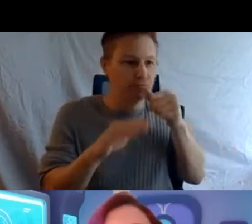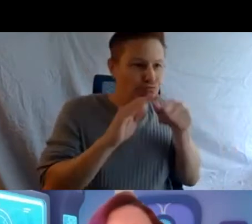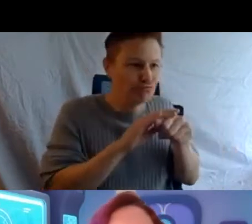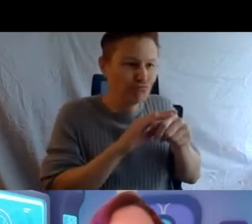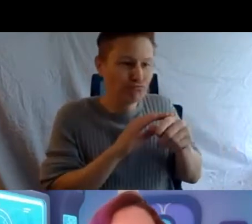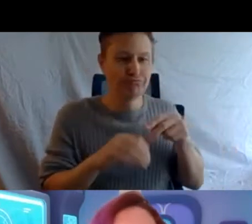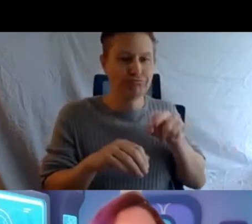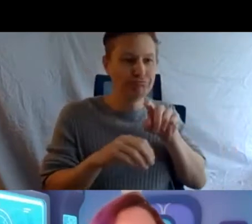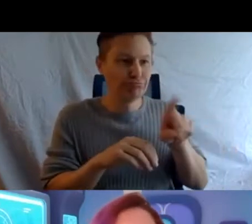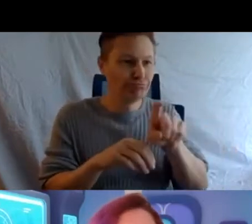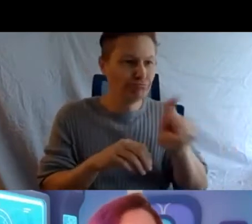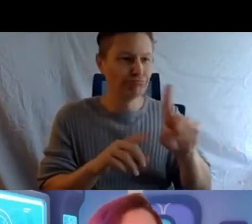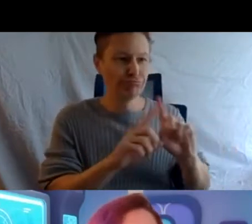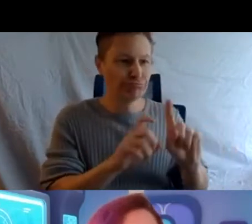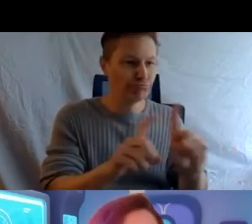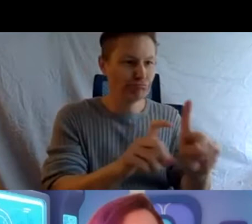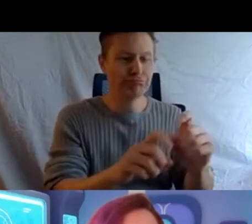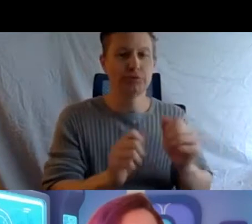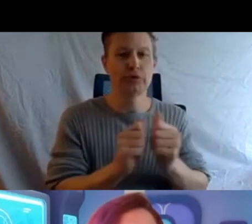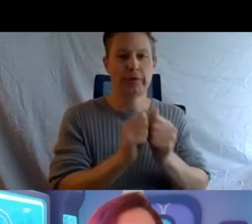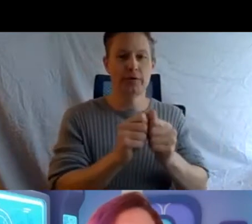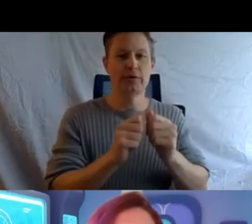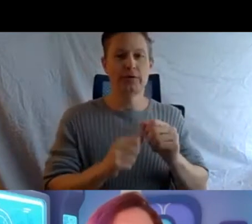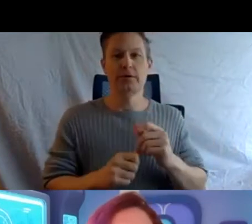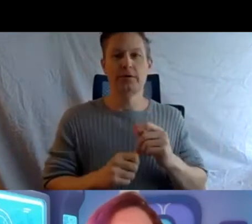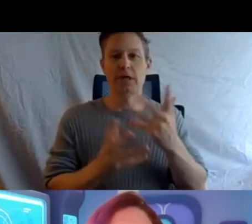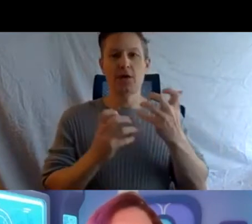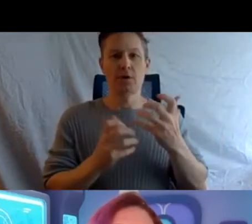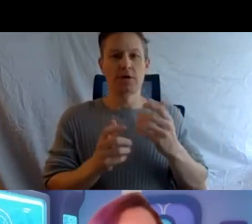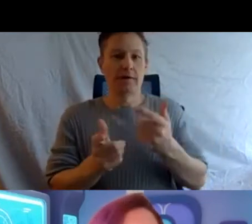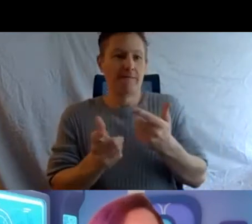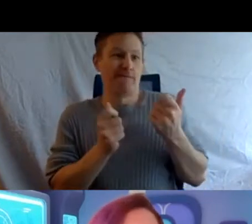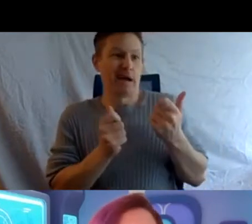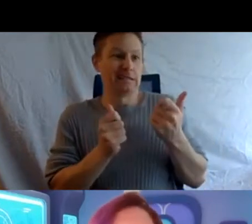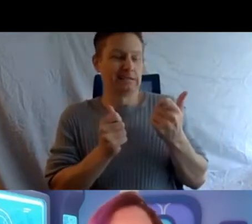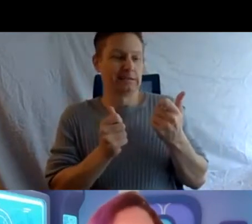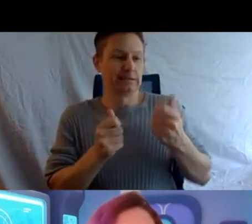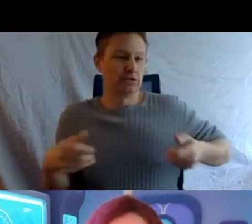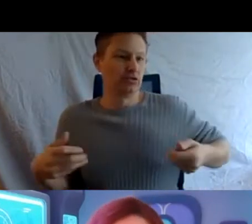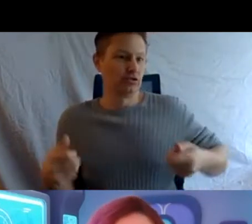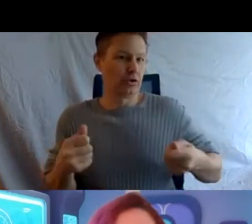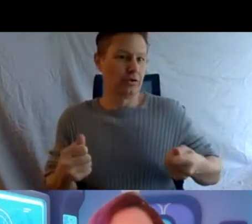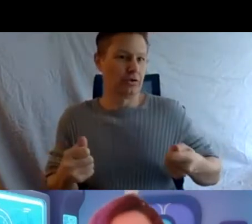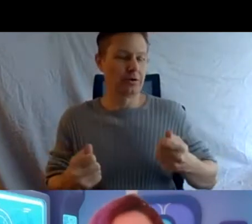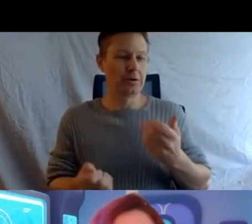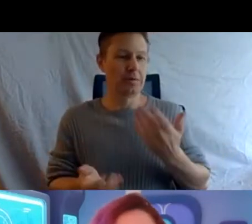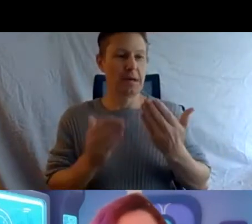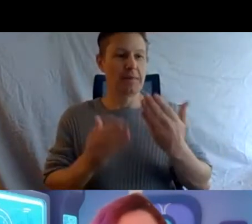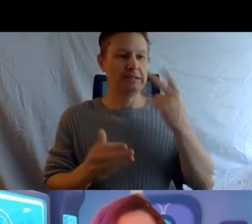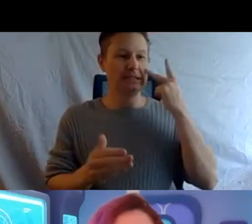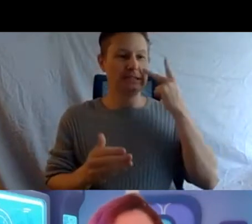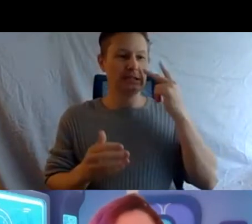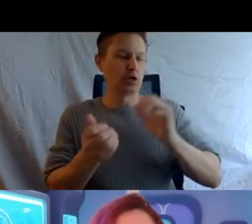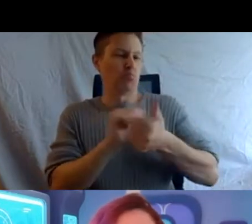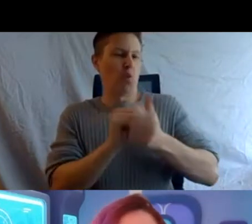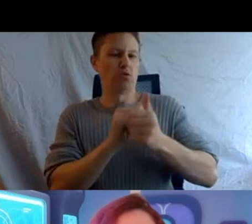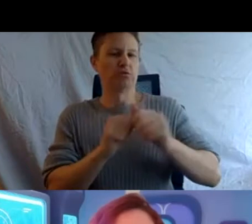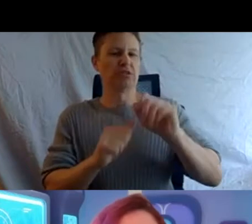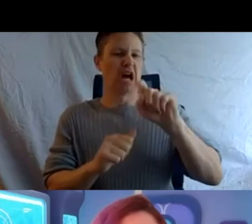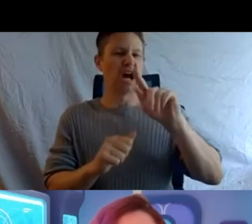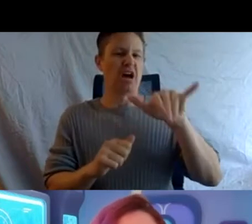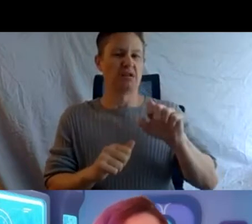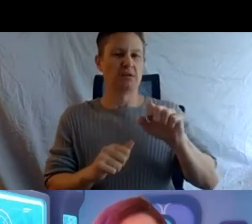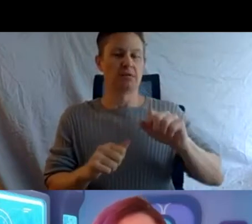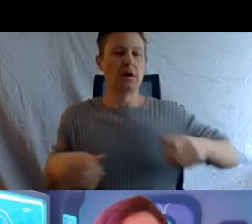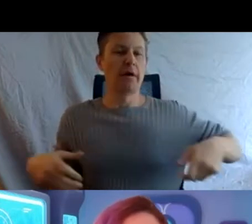that they wanted the wheelchair that, like, we've seen, like basketball, like the sports style wheelchair,